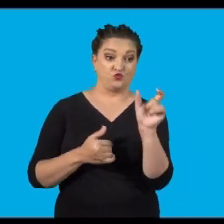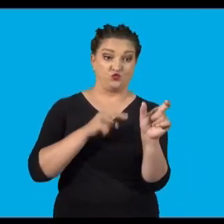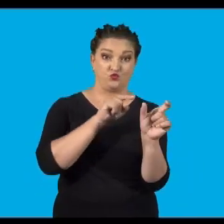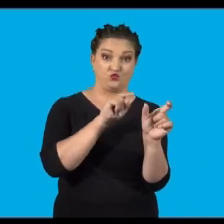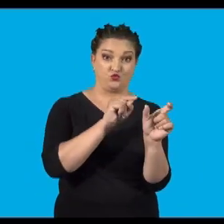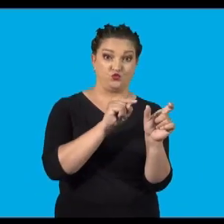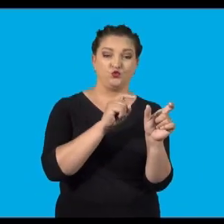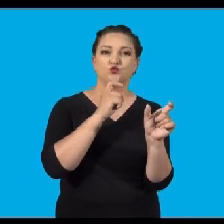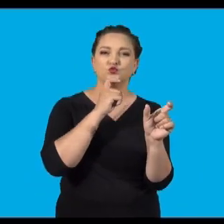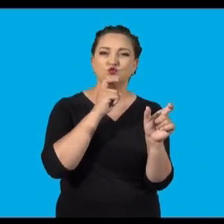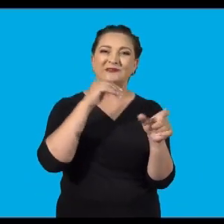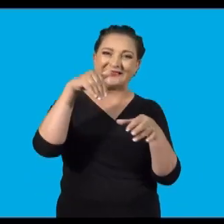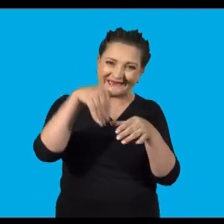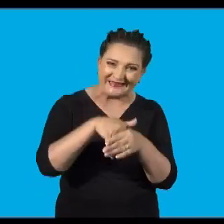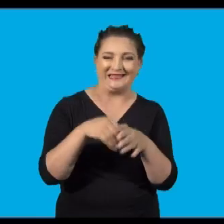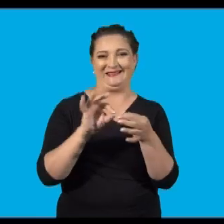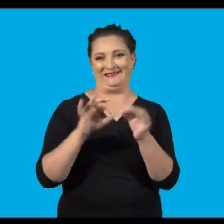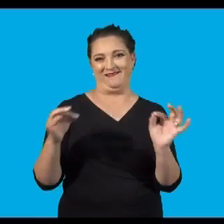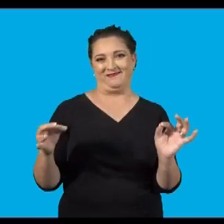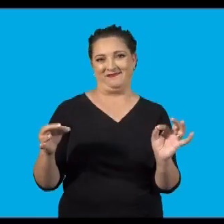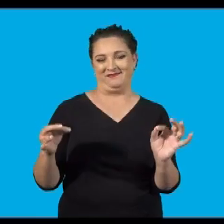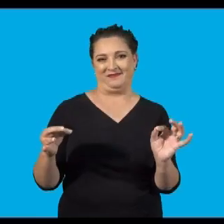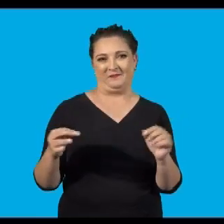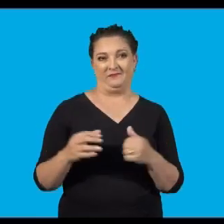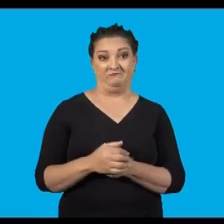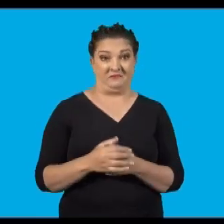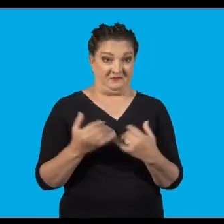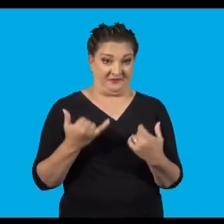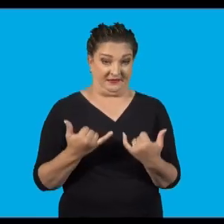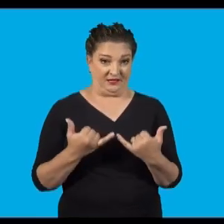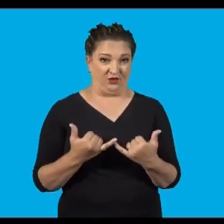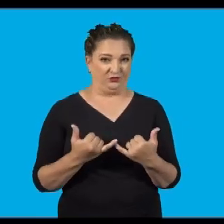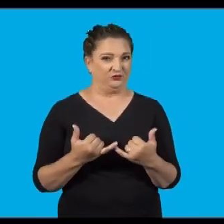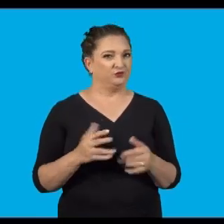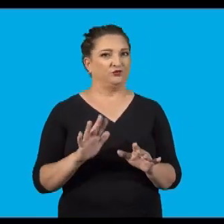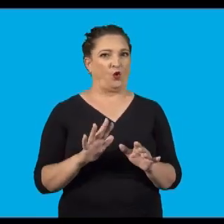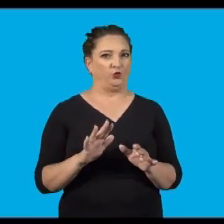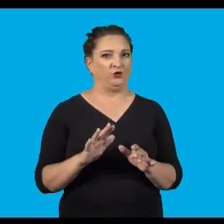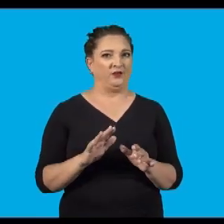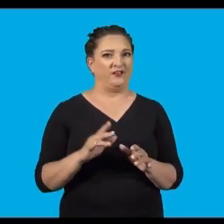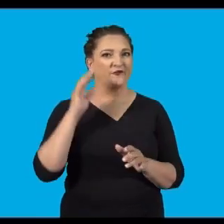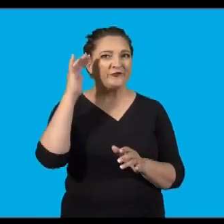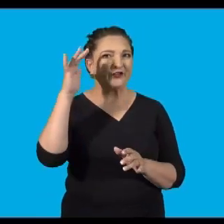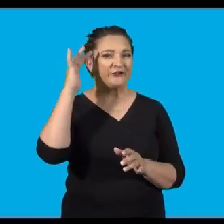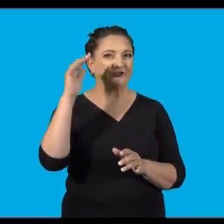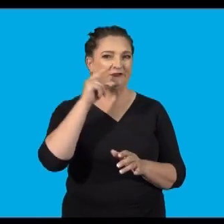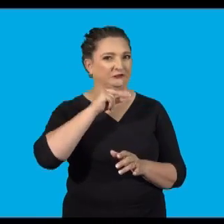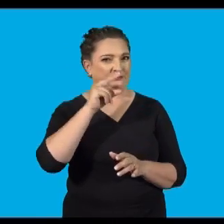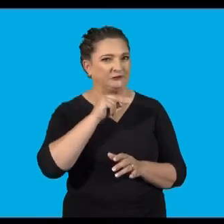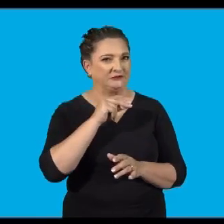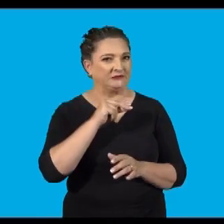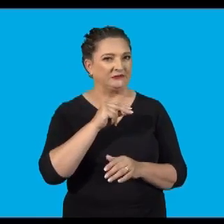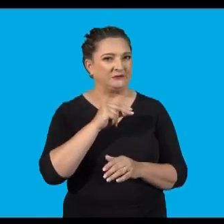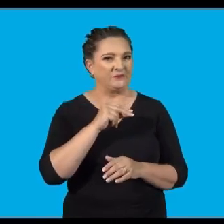qualification of the word as it is used in the sentence, all right? So in this case, we are not looking for figures of speech. It's not